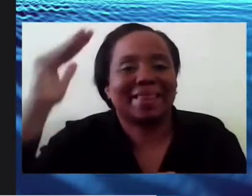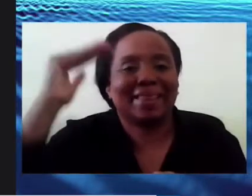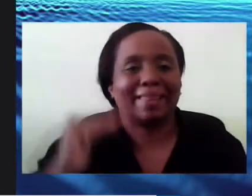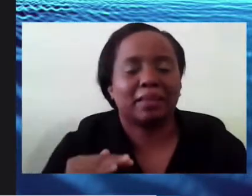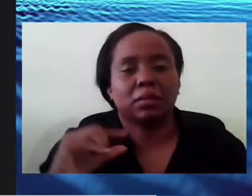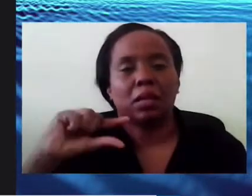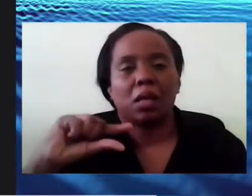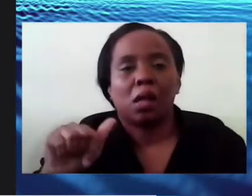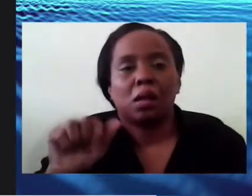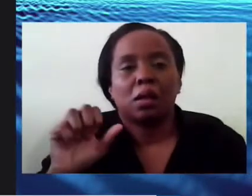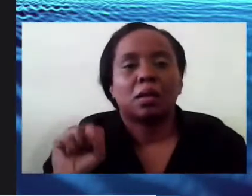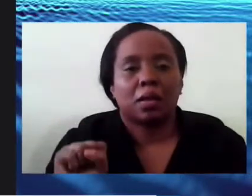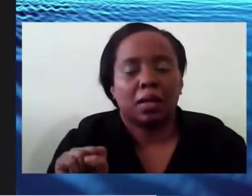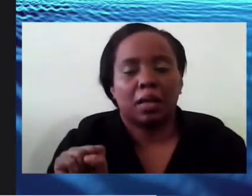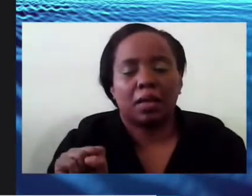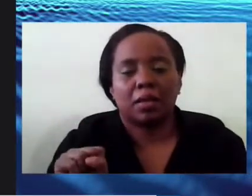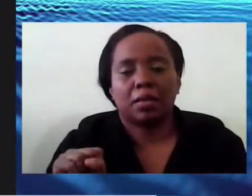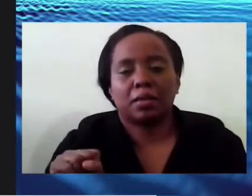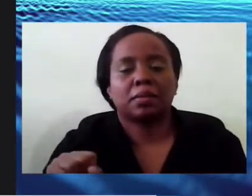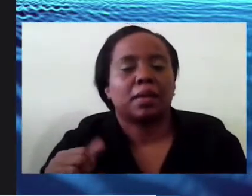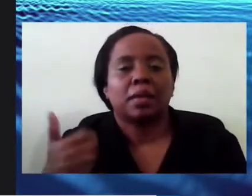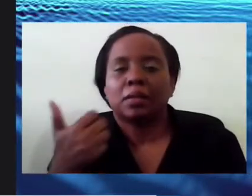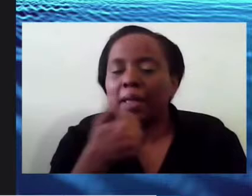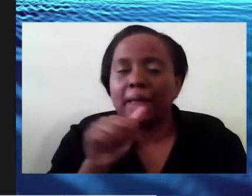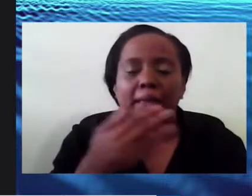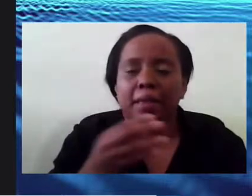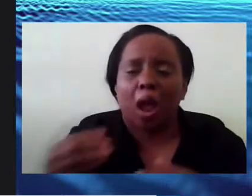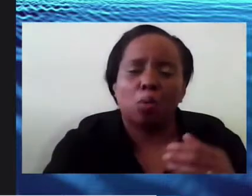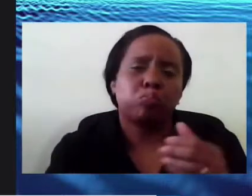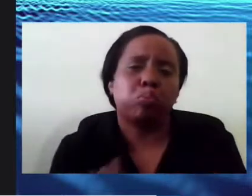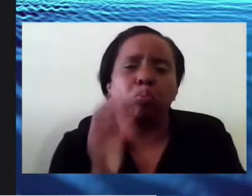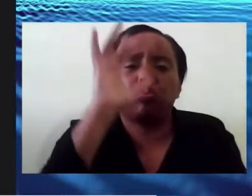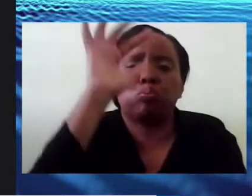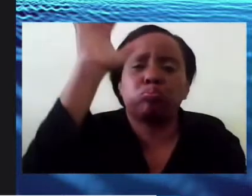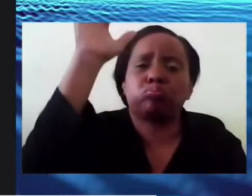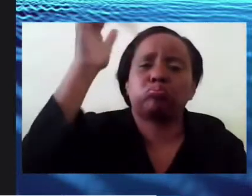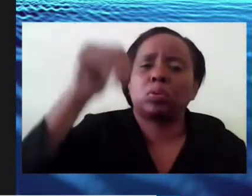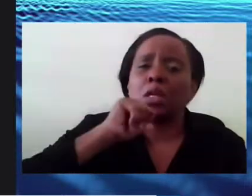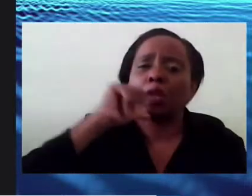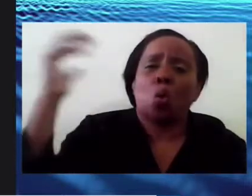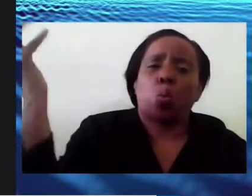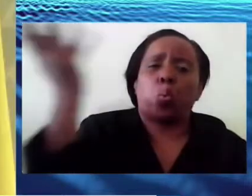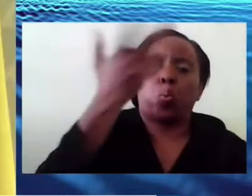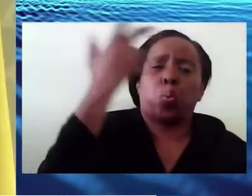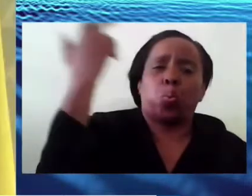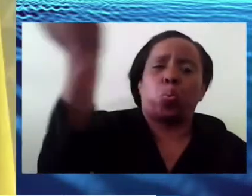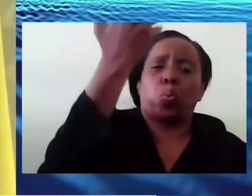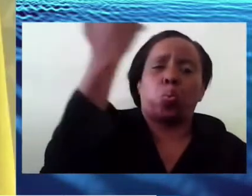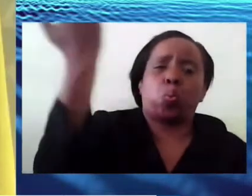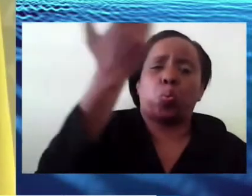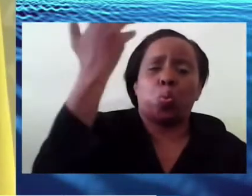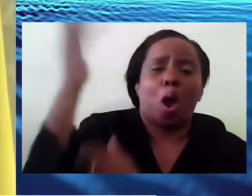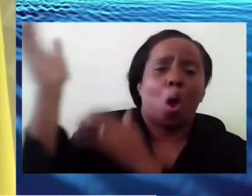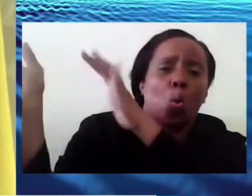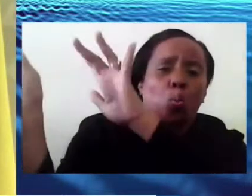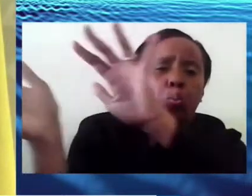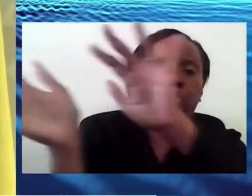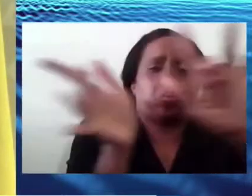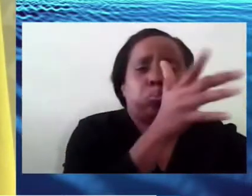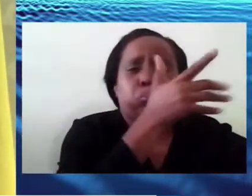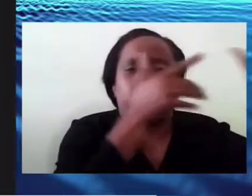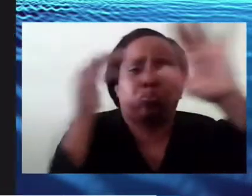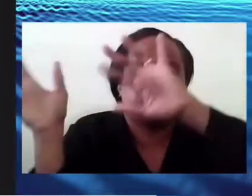propel that material high up into the atmosphere to be able to take it across by winds to Barbados and neighboring